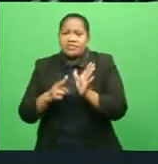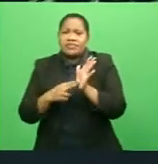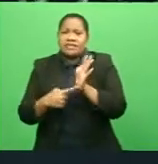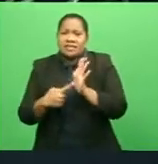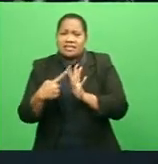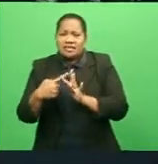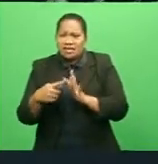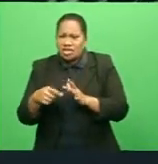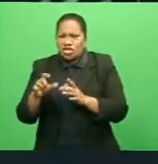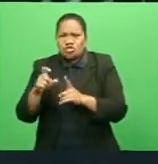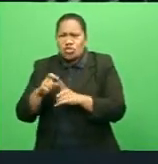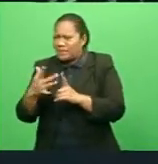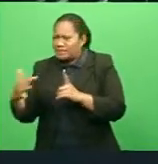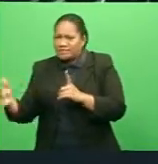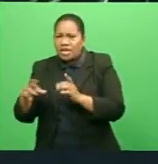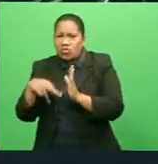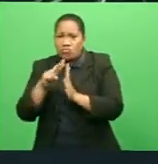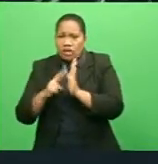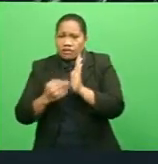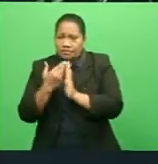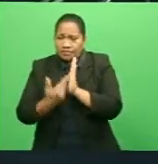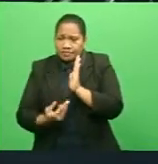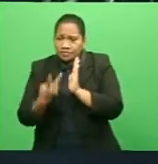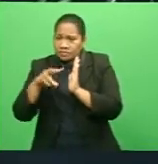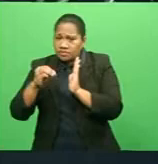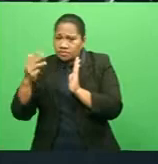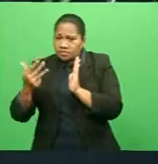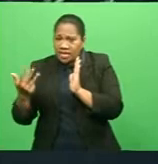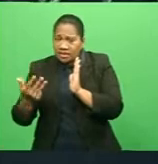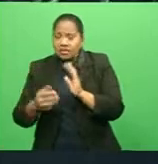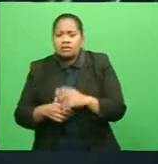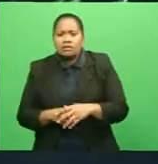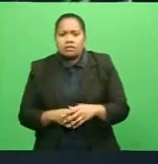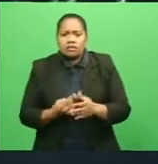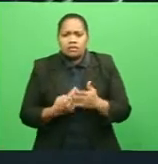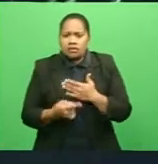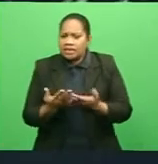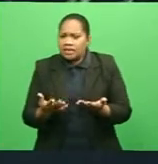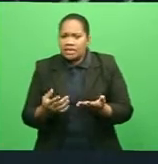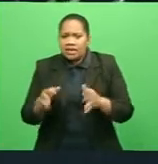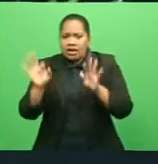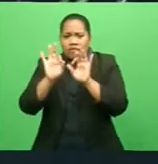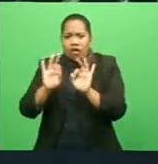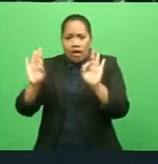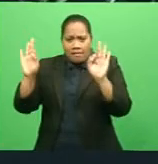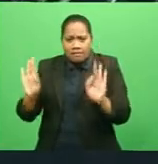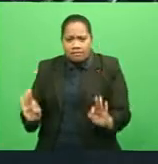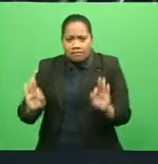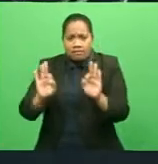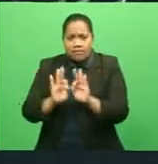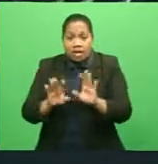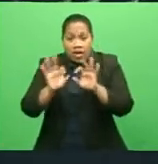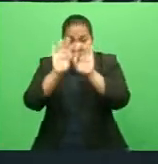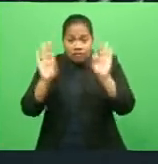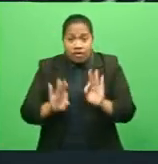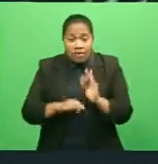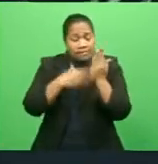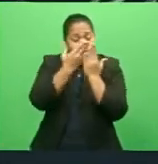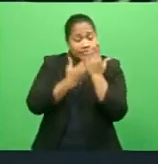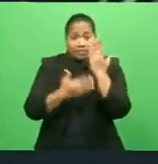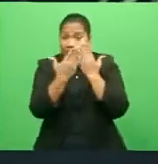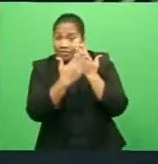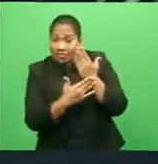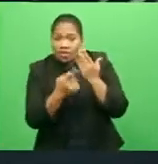regulation, 2019 edition, it gives a form. And if you look at the form at the front and at the back, it gives the players